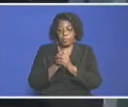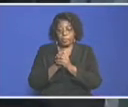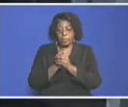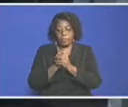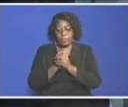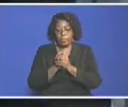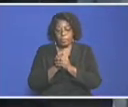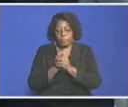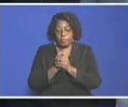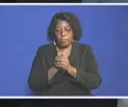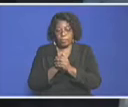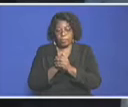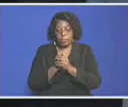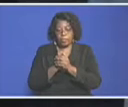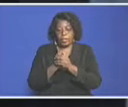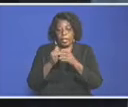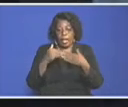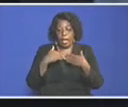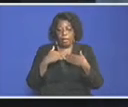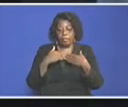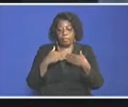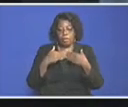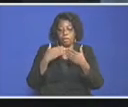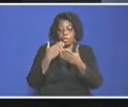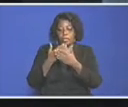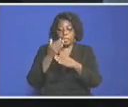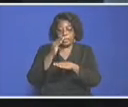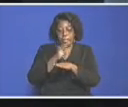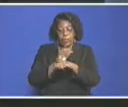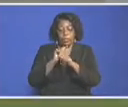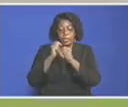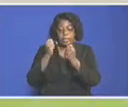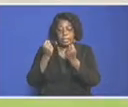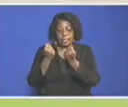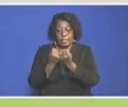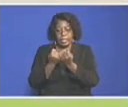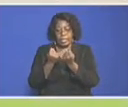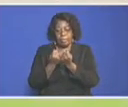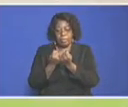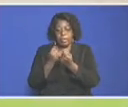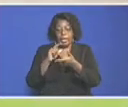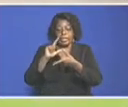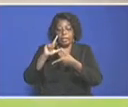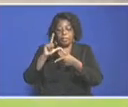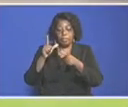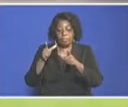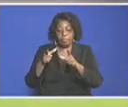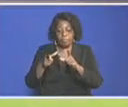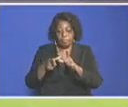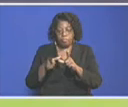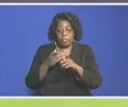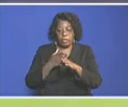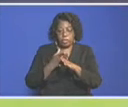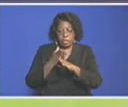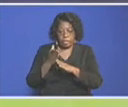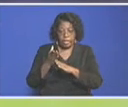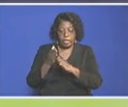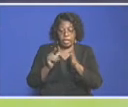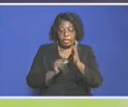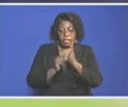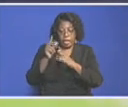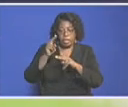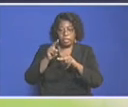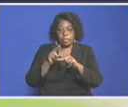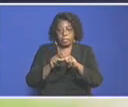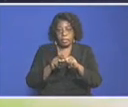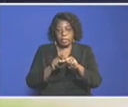enjoyed a celebratory night with the team earlier this week as they clinched a spot in the Major League Baseball playoffs. The Giants took down their division